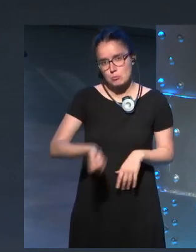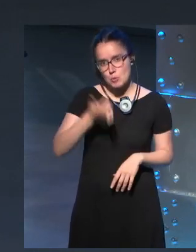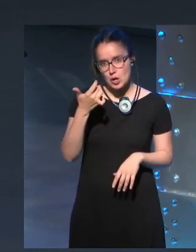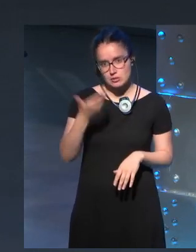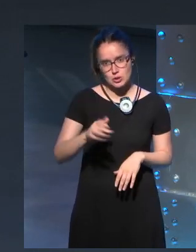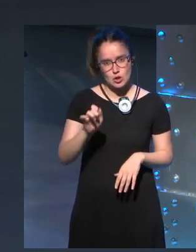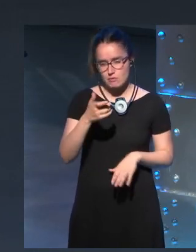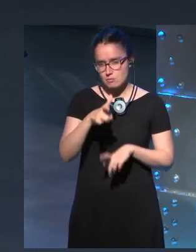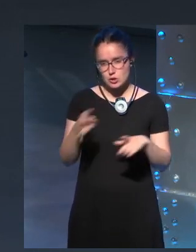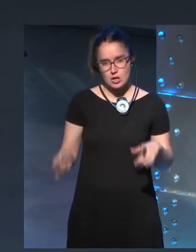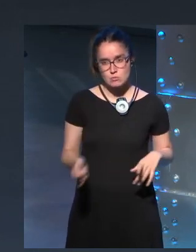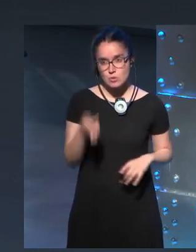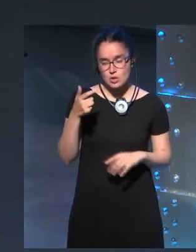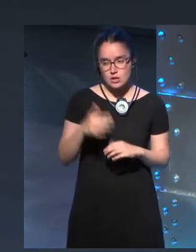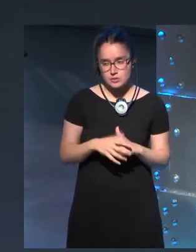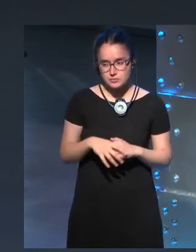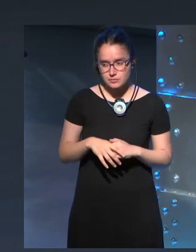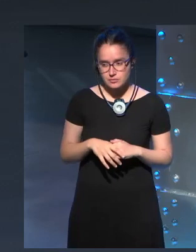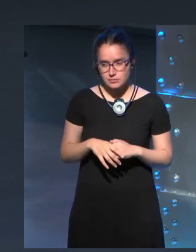I didn't want to have people around.